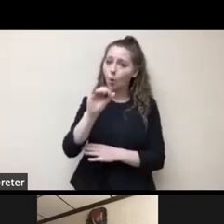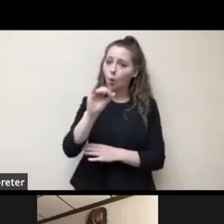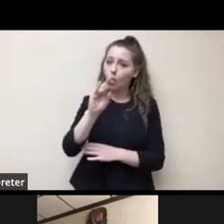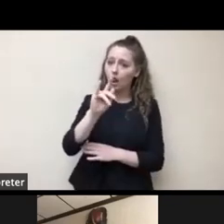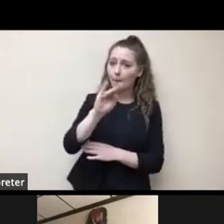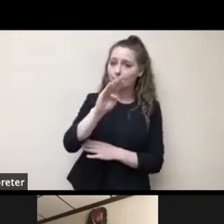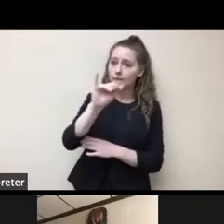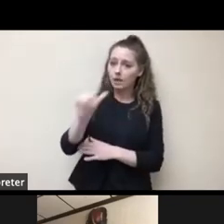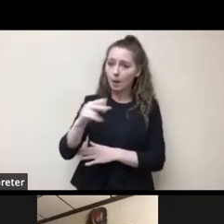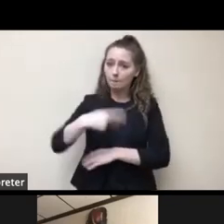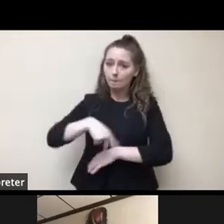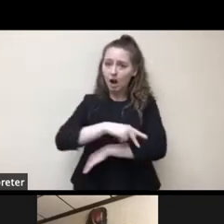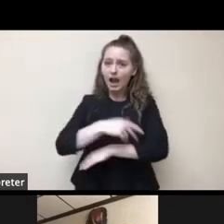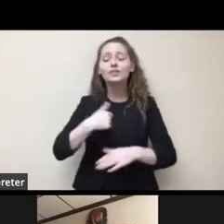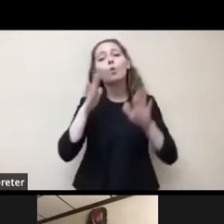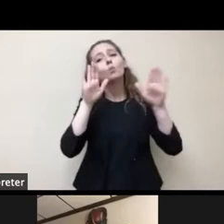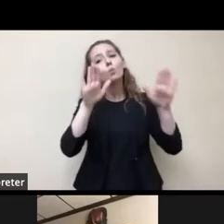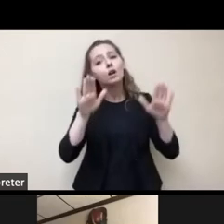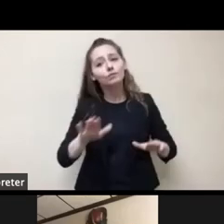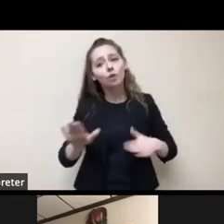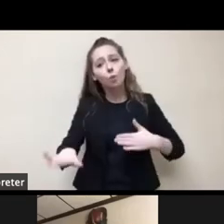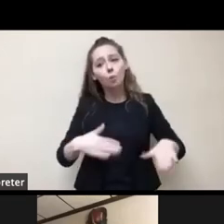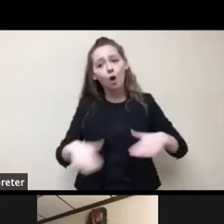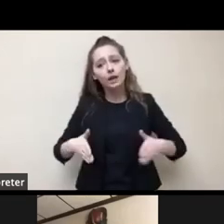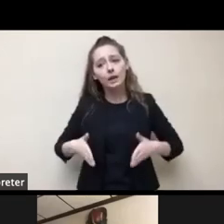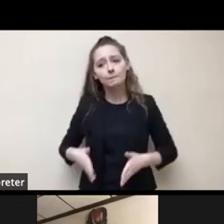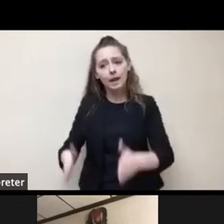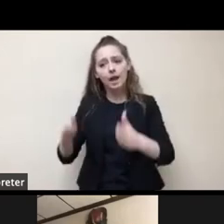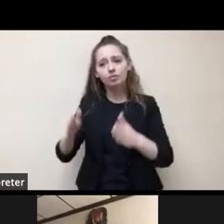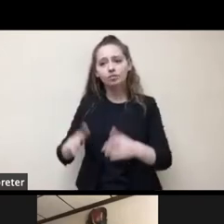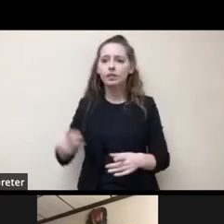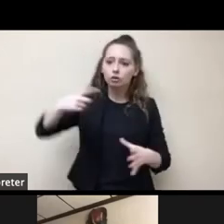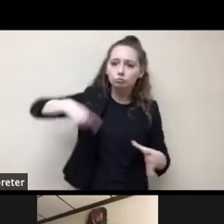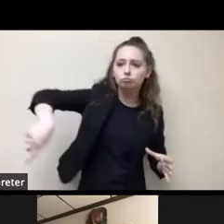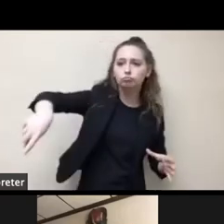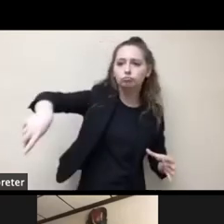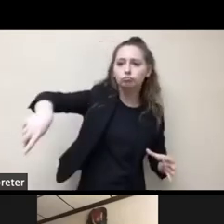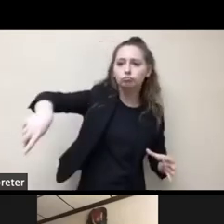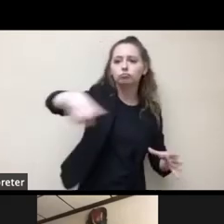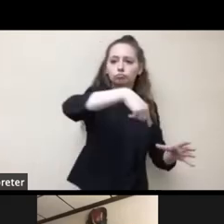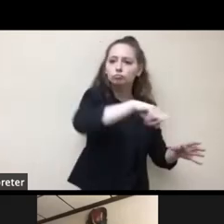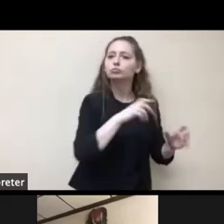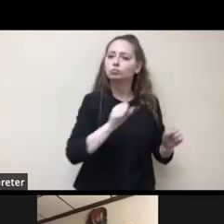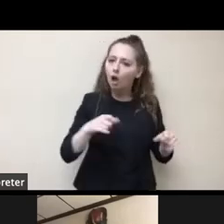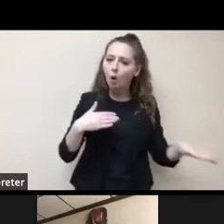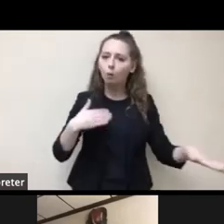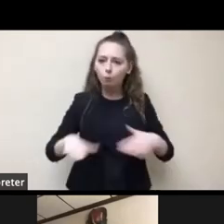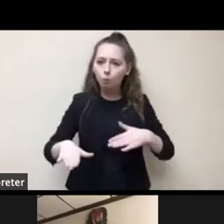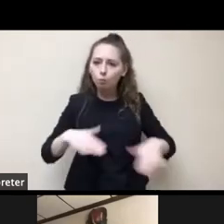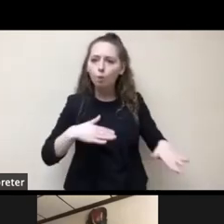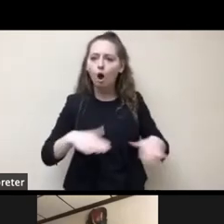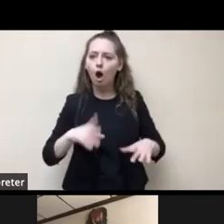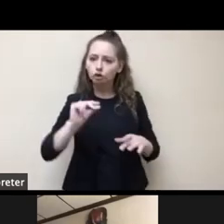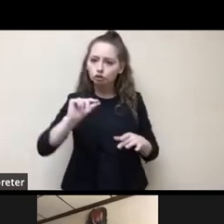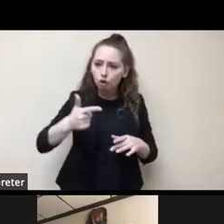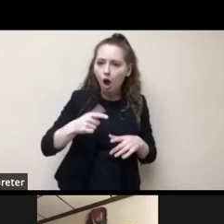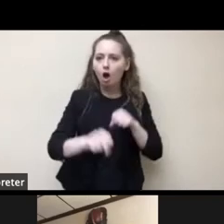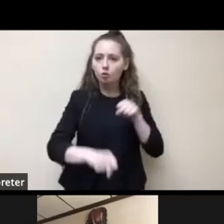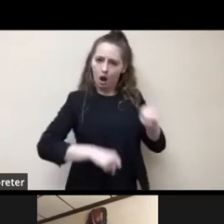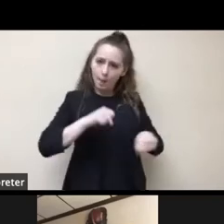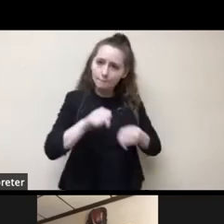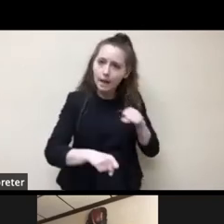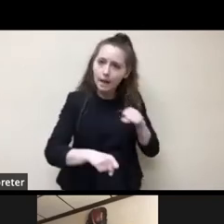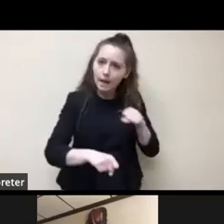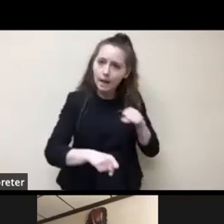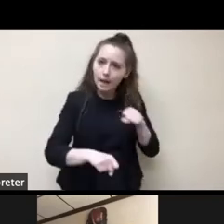wonderful walking path in it. You know, there's loops throughout it that people can walk their dog or walk or ride a bike. We